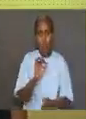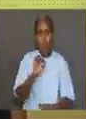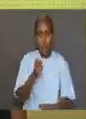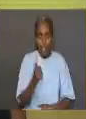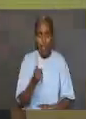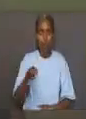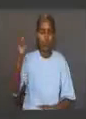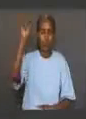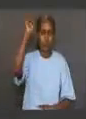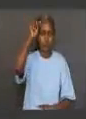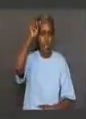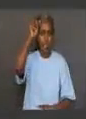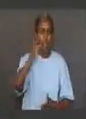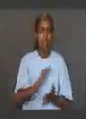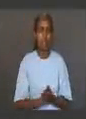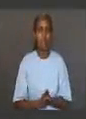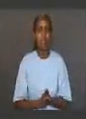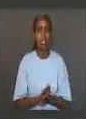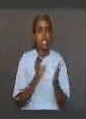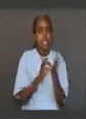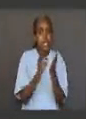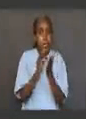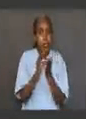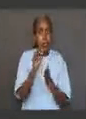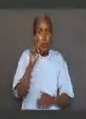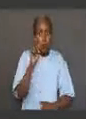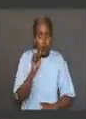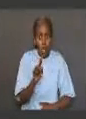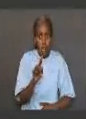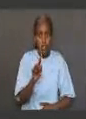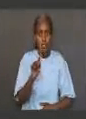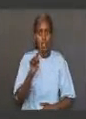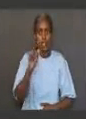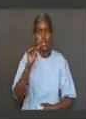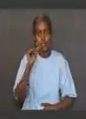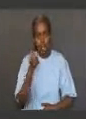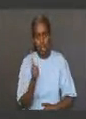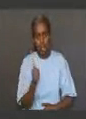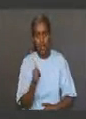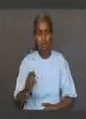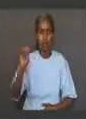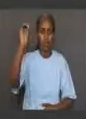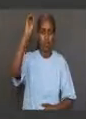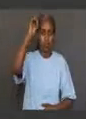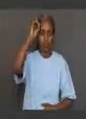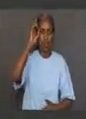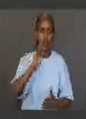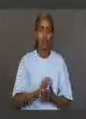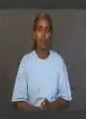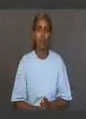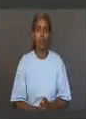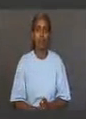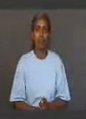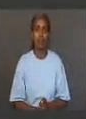n. The number 1 is 10 to the power of 0.